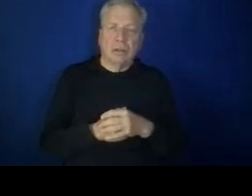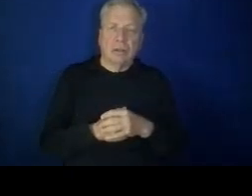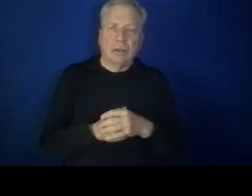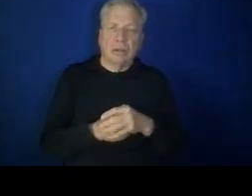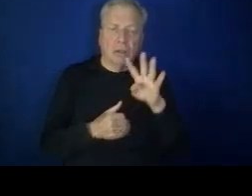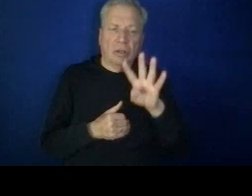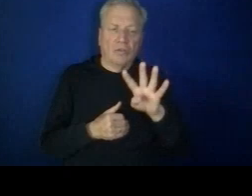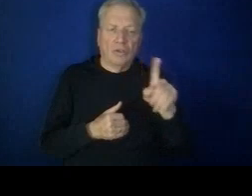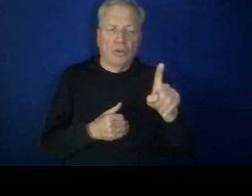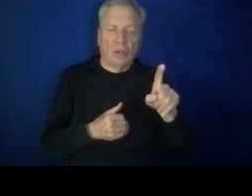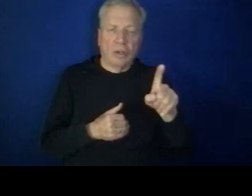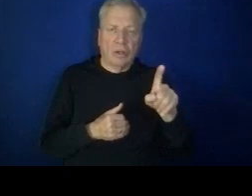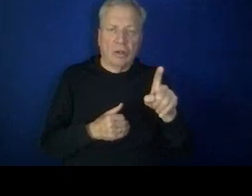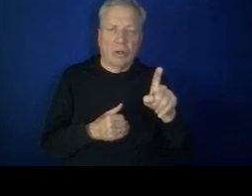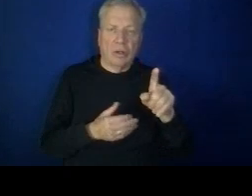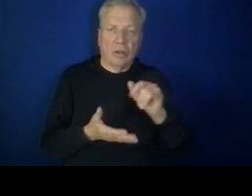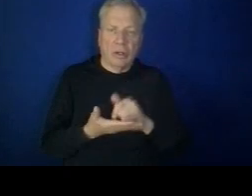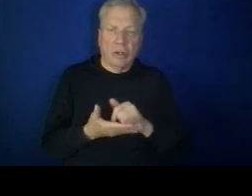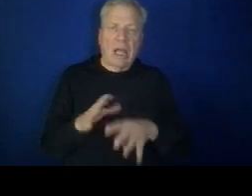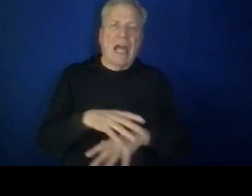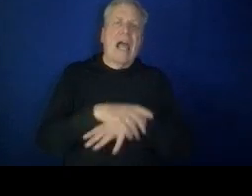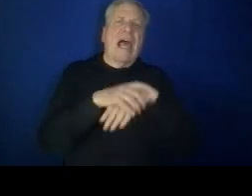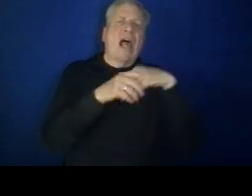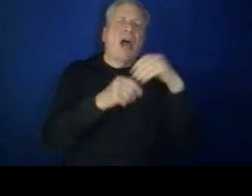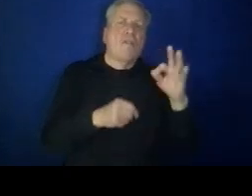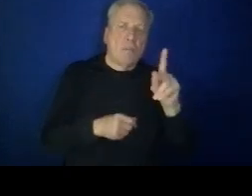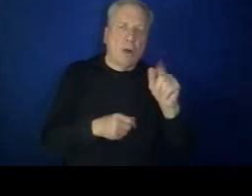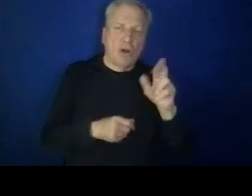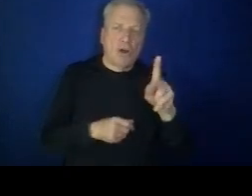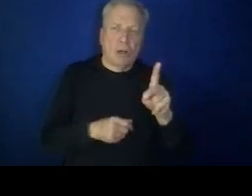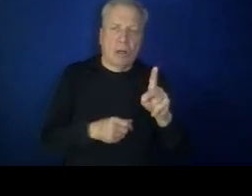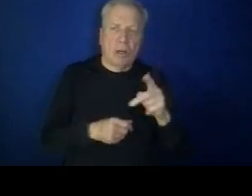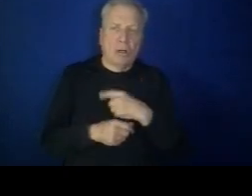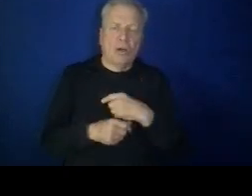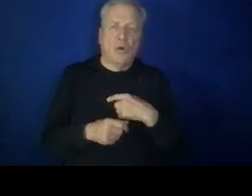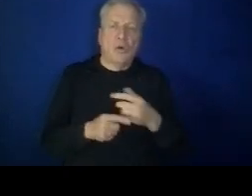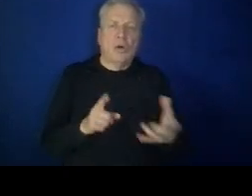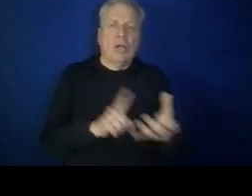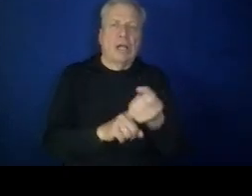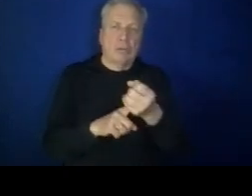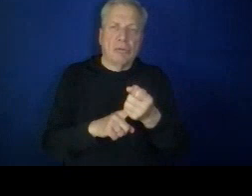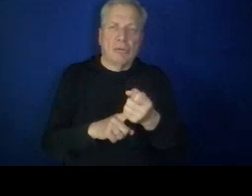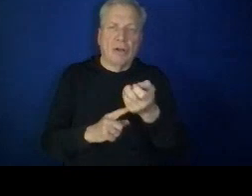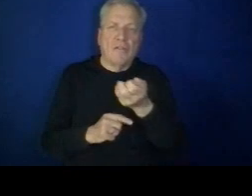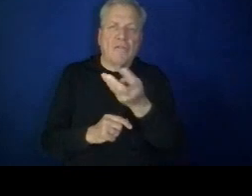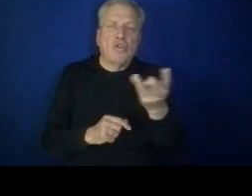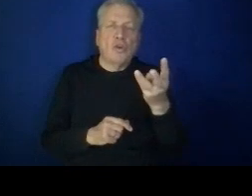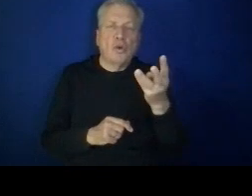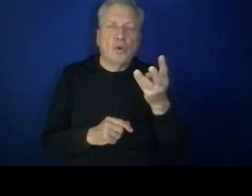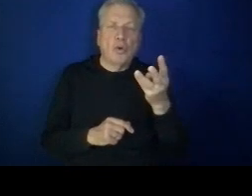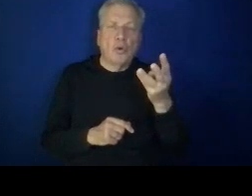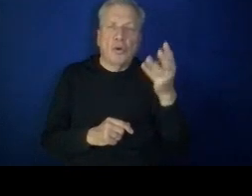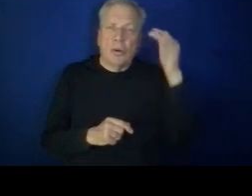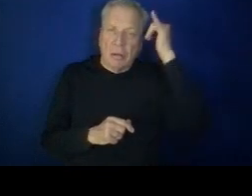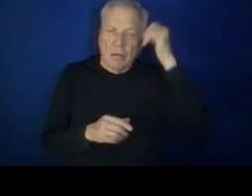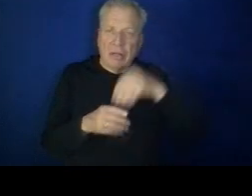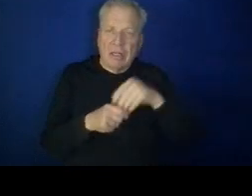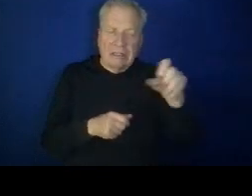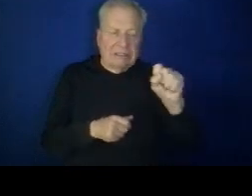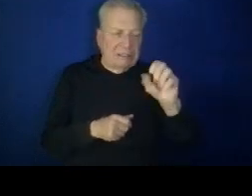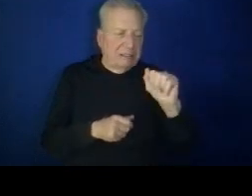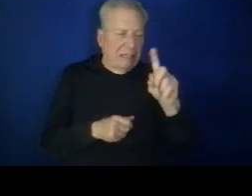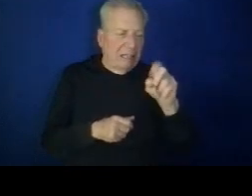41 of that were through hunts outside of the park. We captured relatively few bison at Stevens Creek.